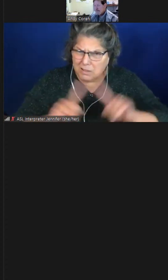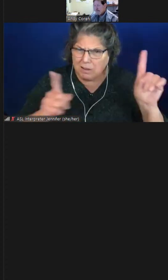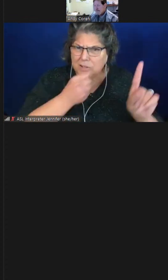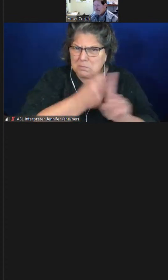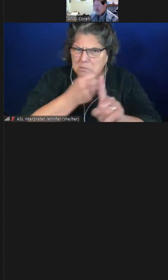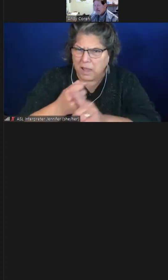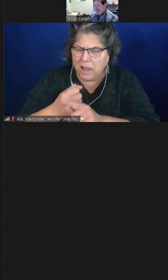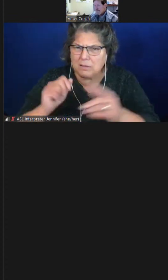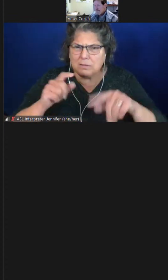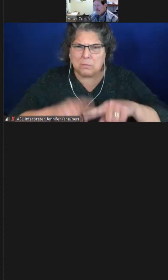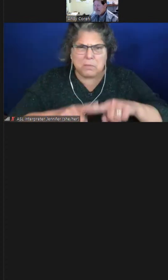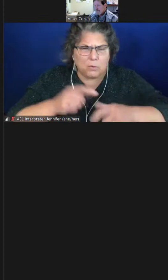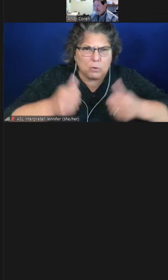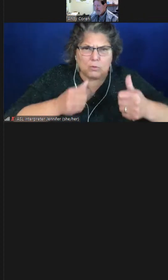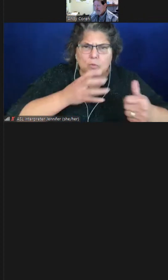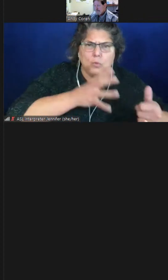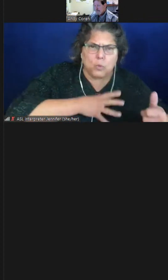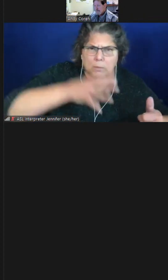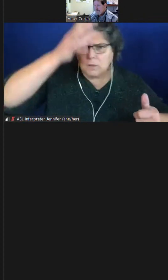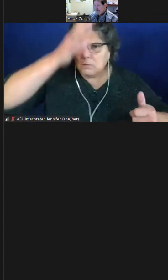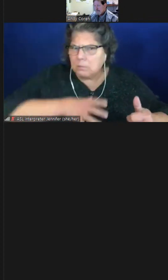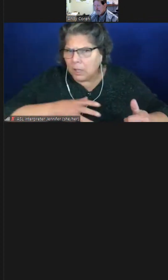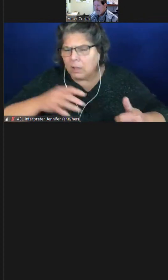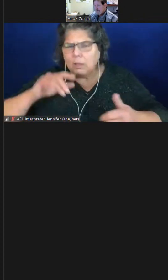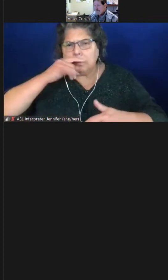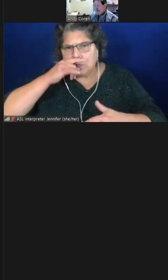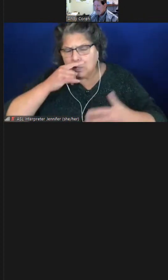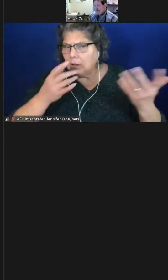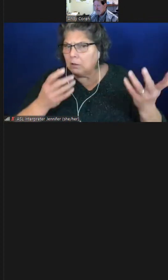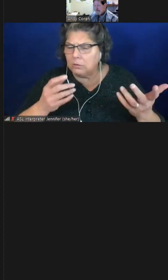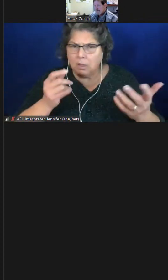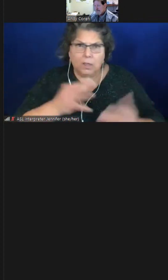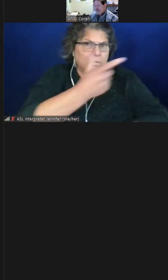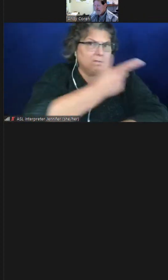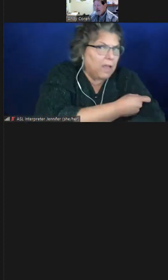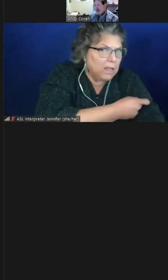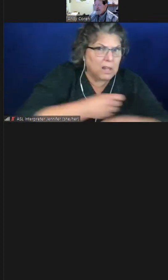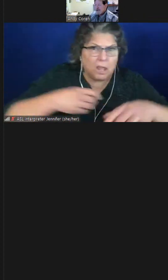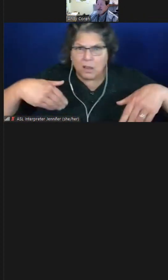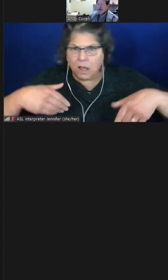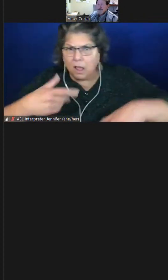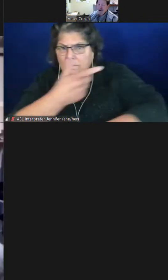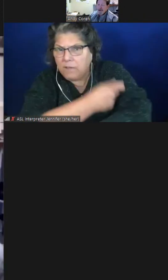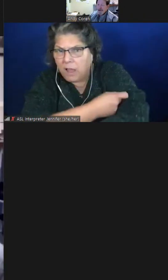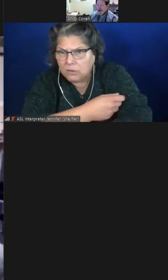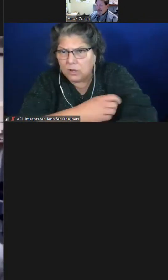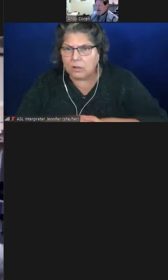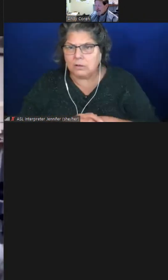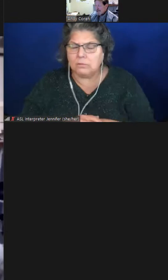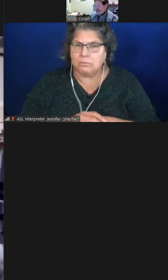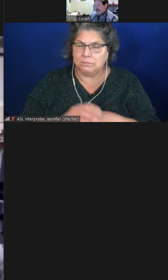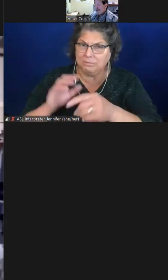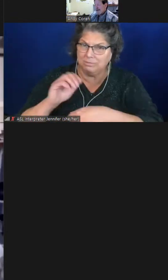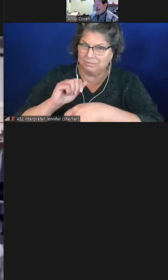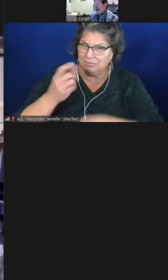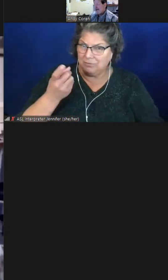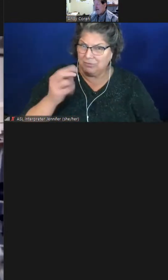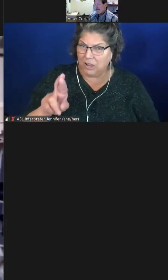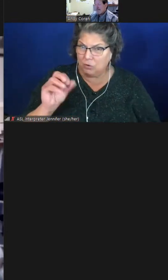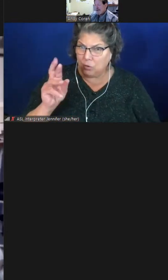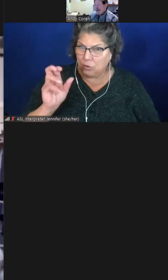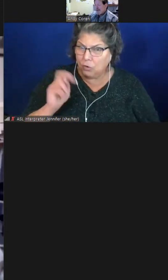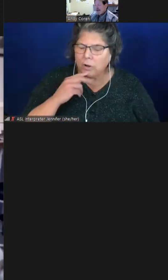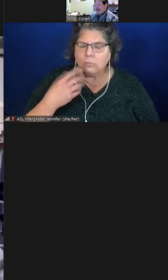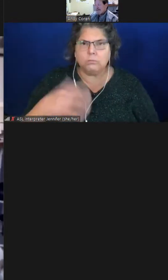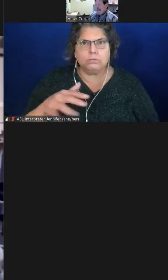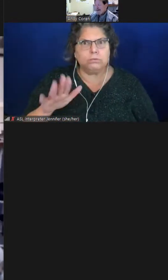difference between those vaccinated and not vaccinated long haul symptoms? Those are all great questions, and I know